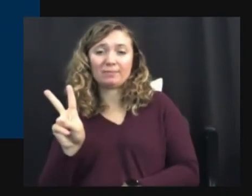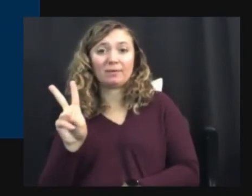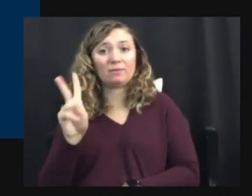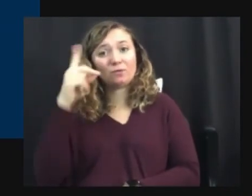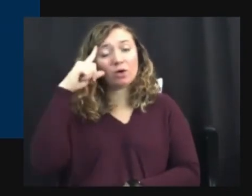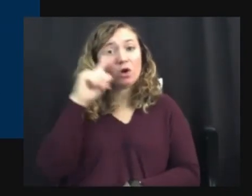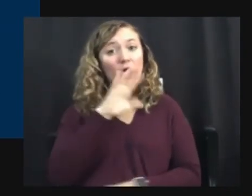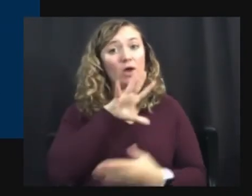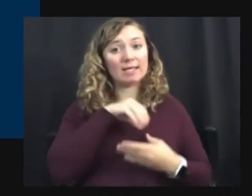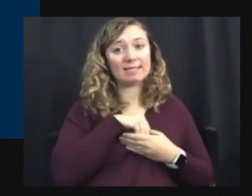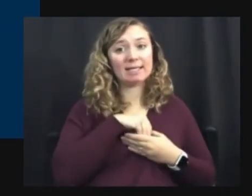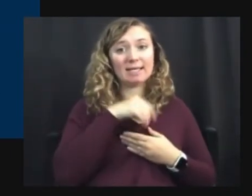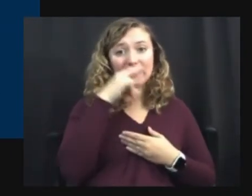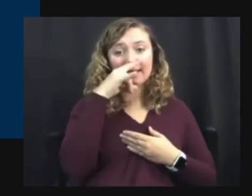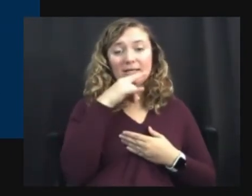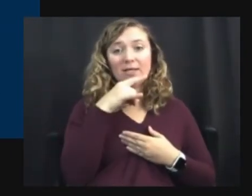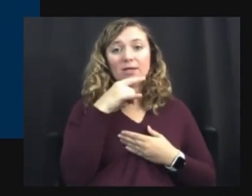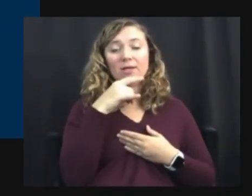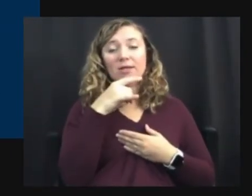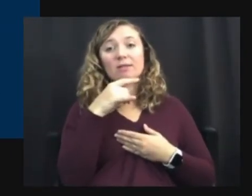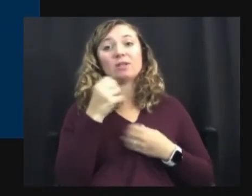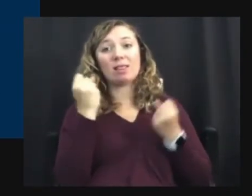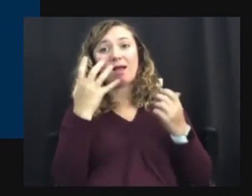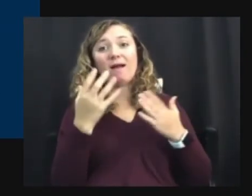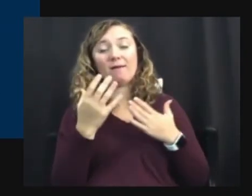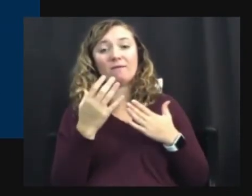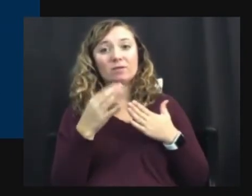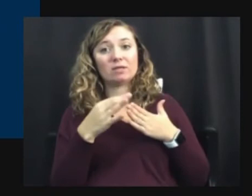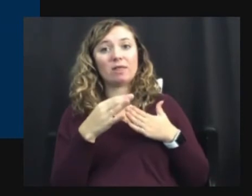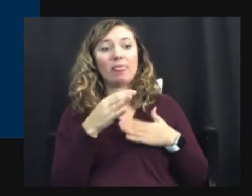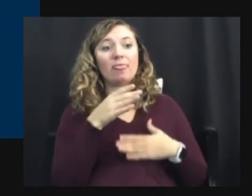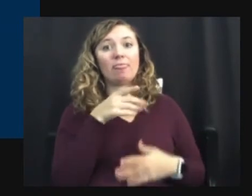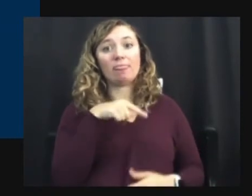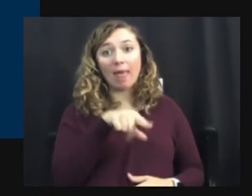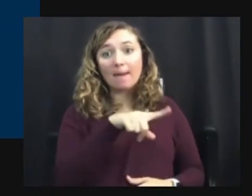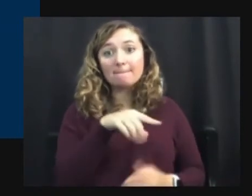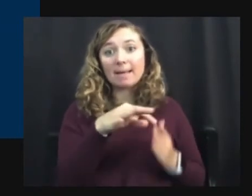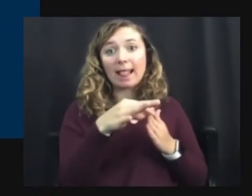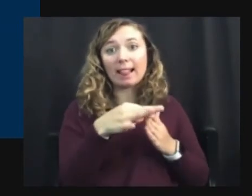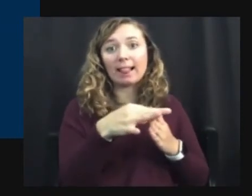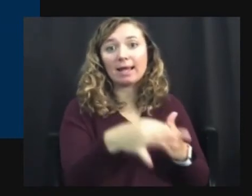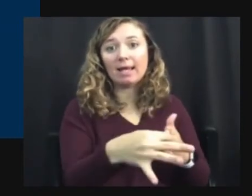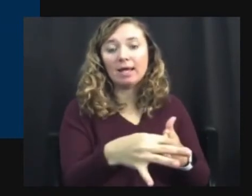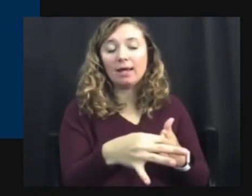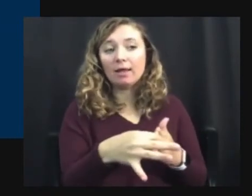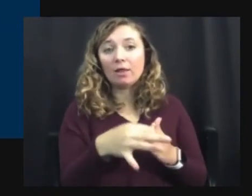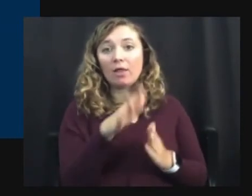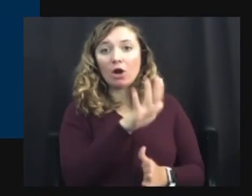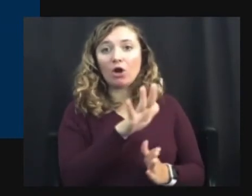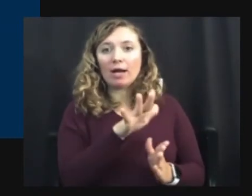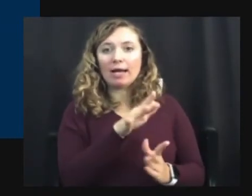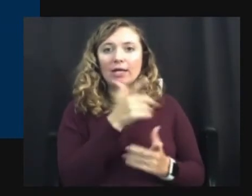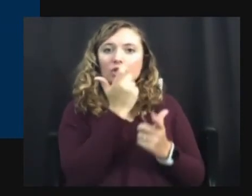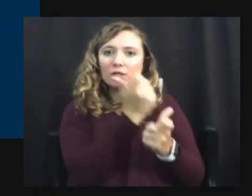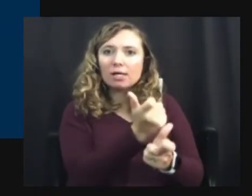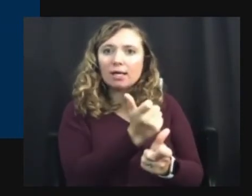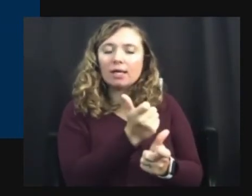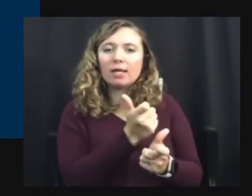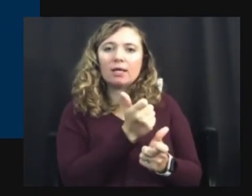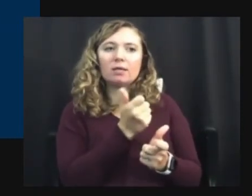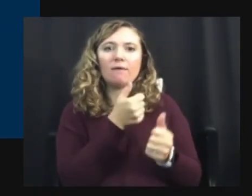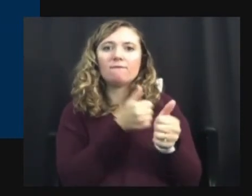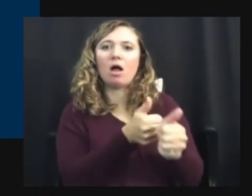of taking their lead, watching them, seeing what they're super interested and focused on.